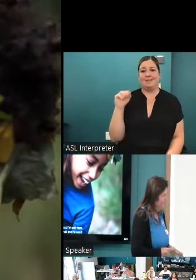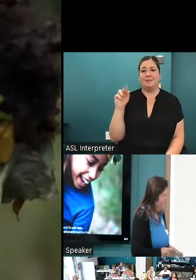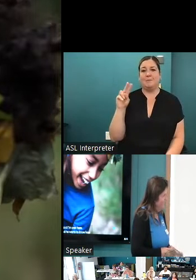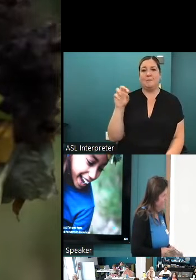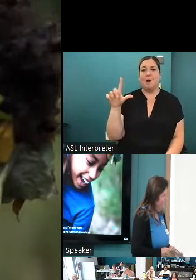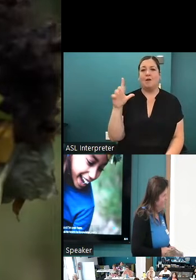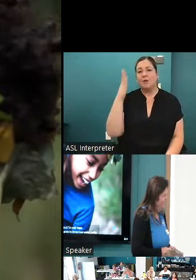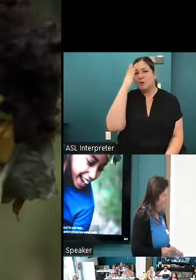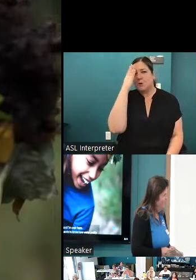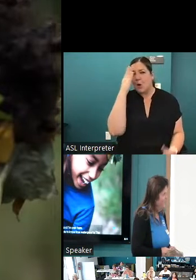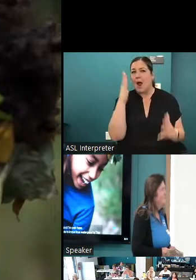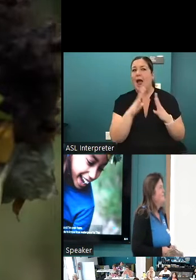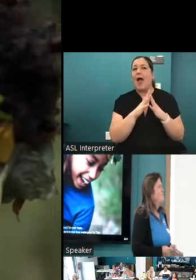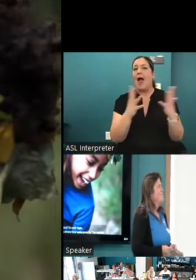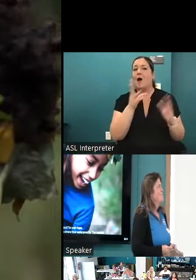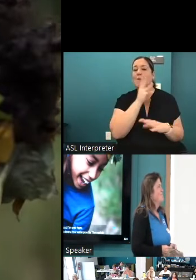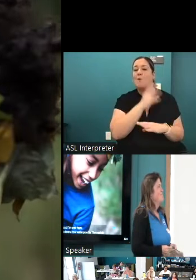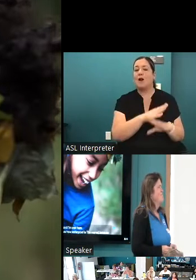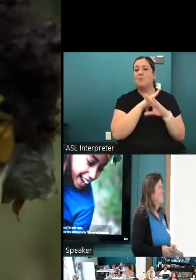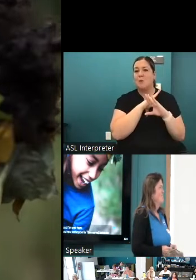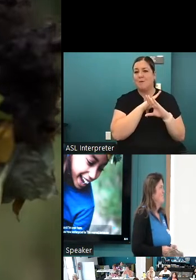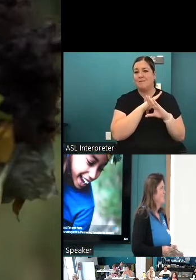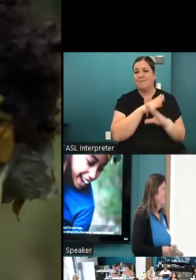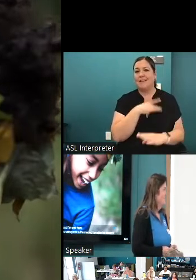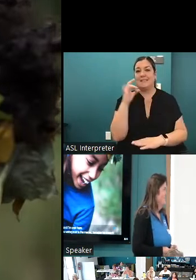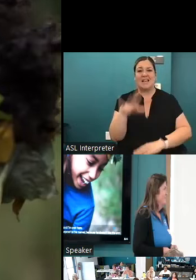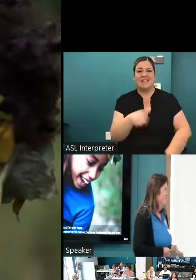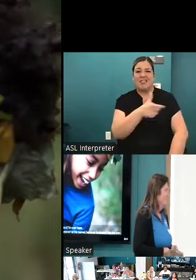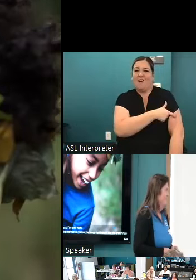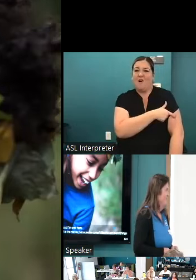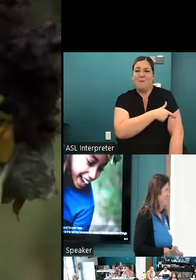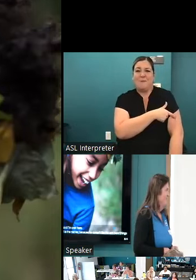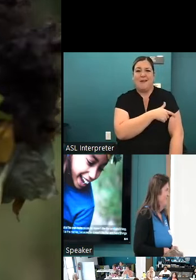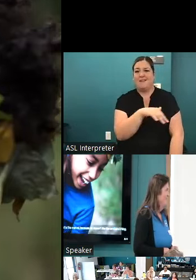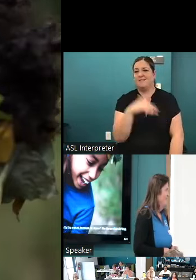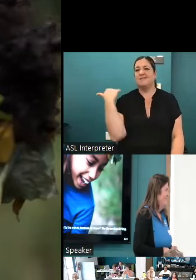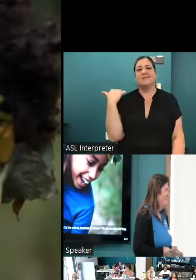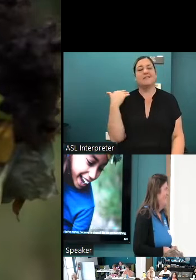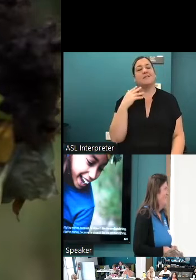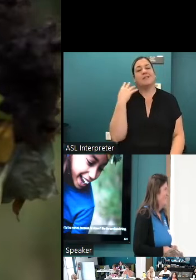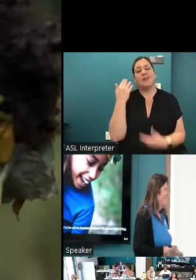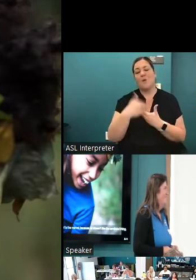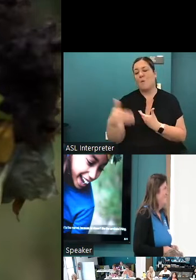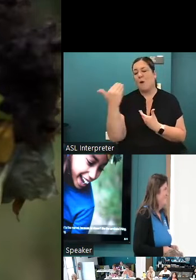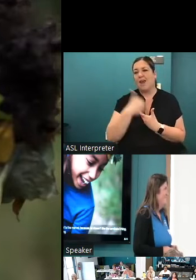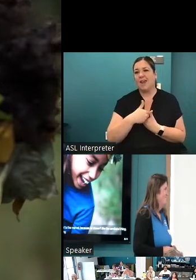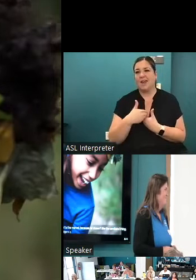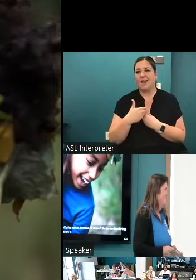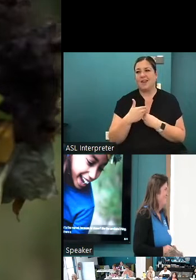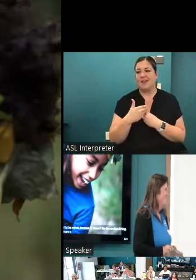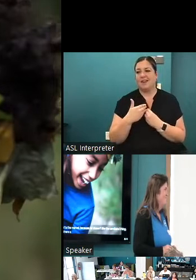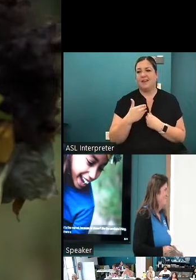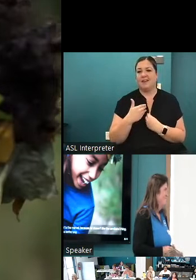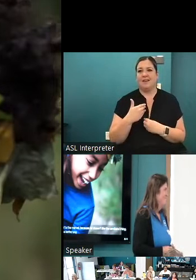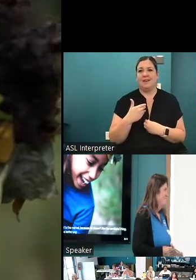waterproof is the Marvel, because he doesn't like the armband thing. He just is like, that's going to be so annoying. Is there a better way? And